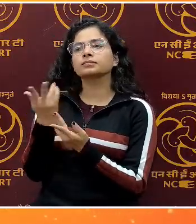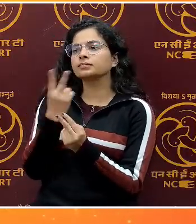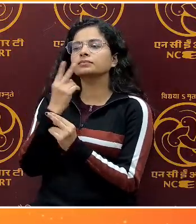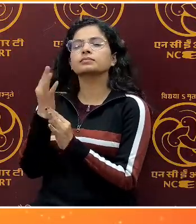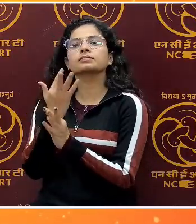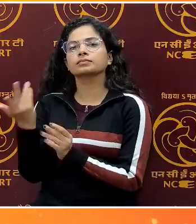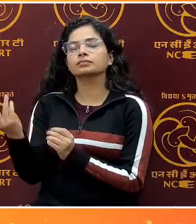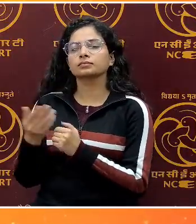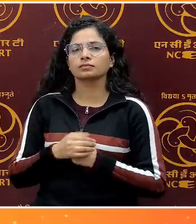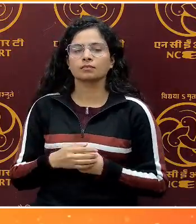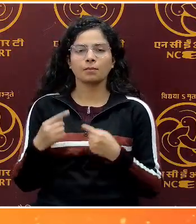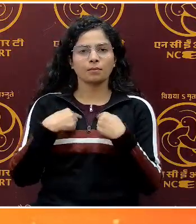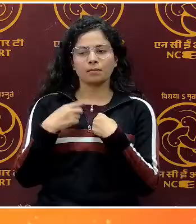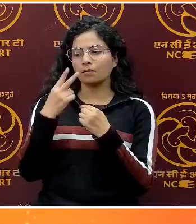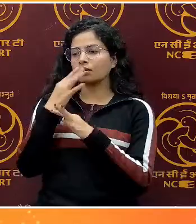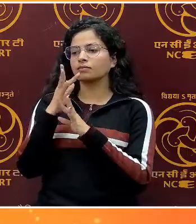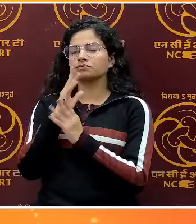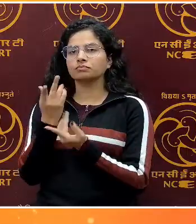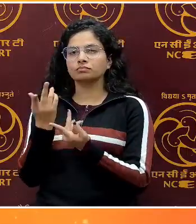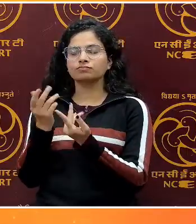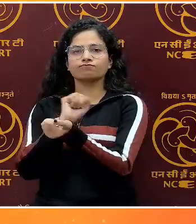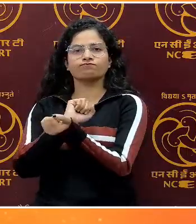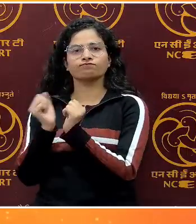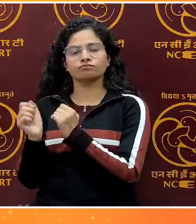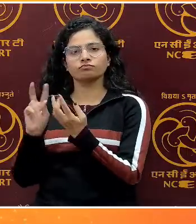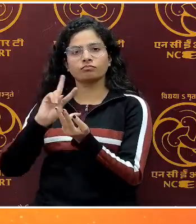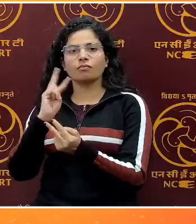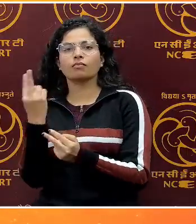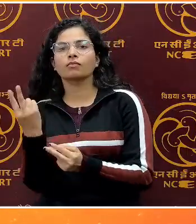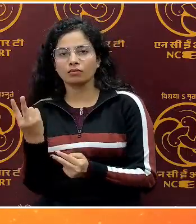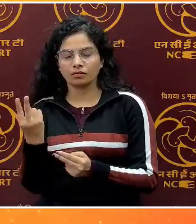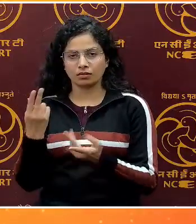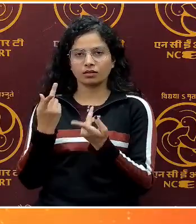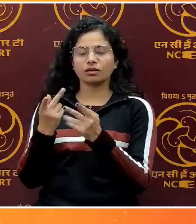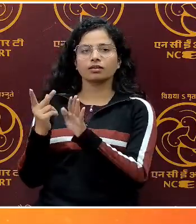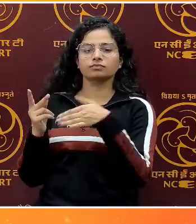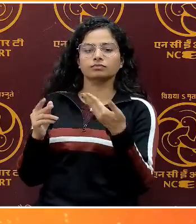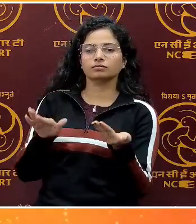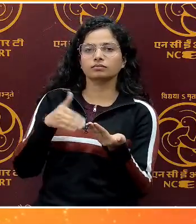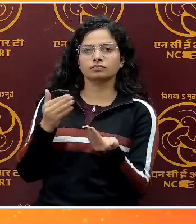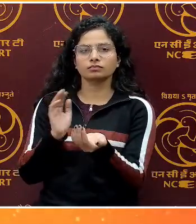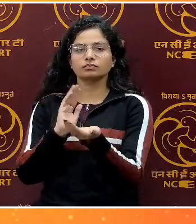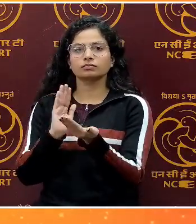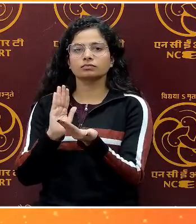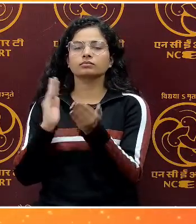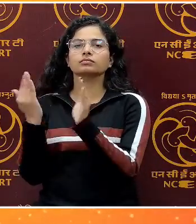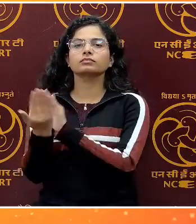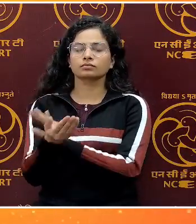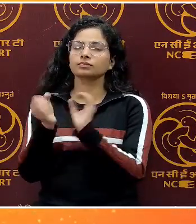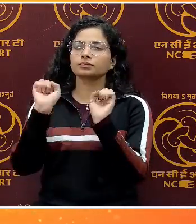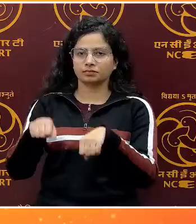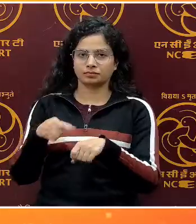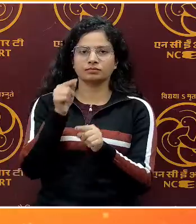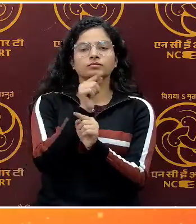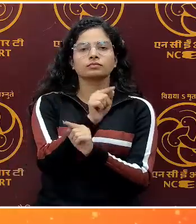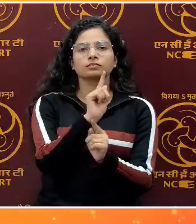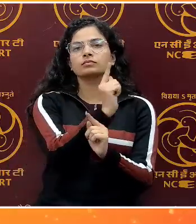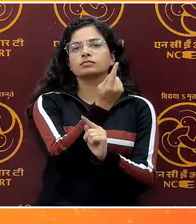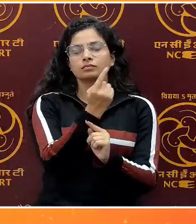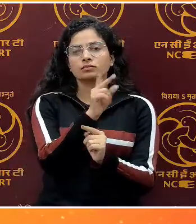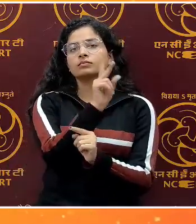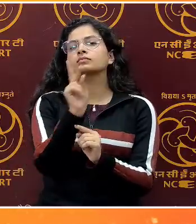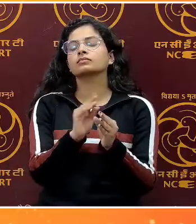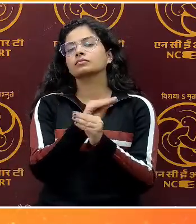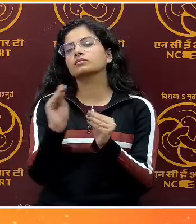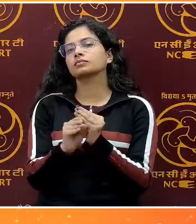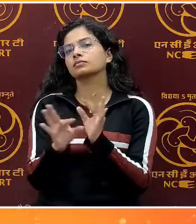out? I find a change. I find that left becomes right and vice versa. Okay, that's one of the properties. What else?